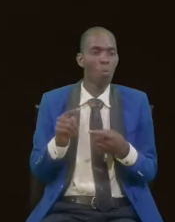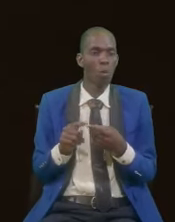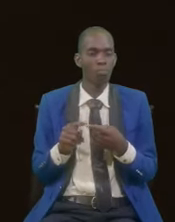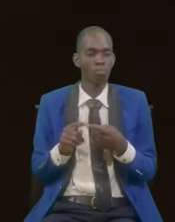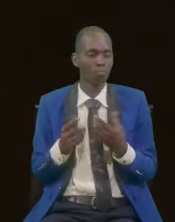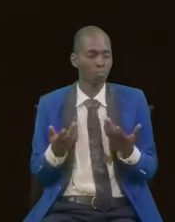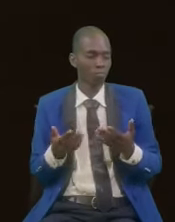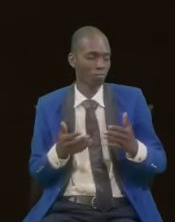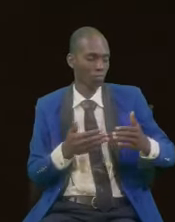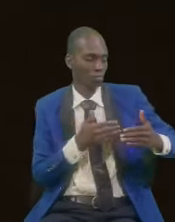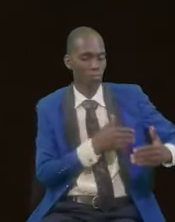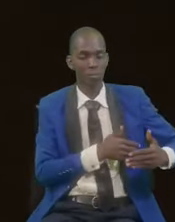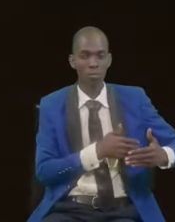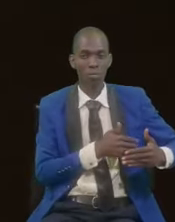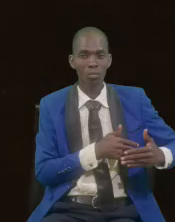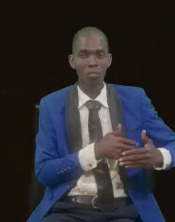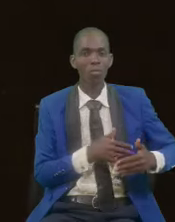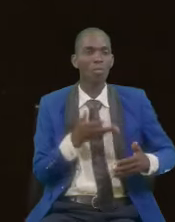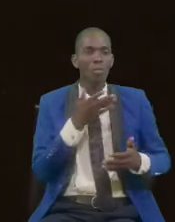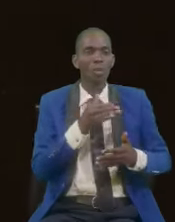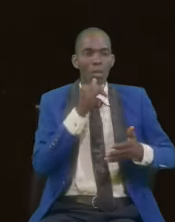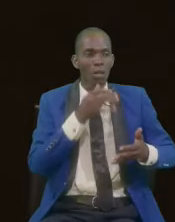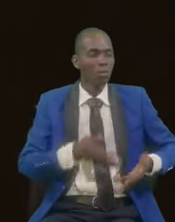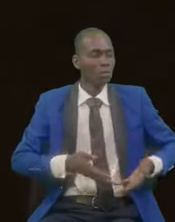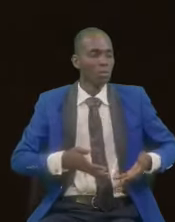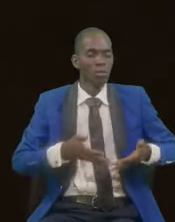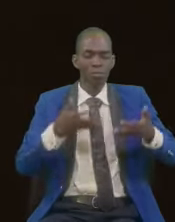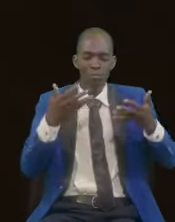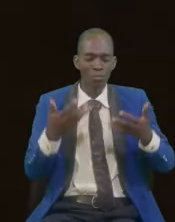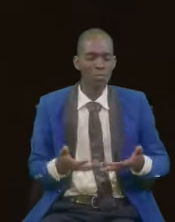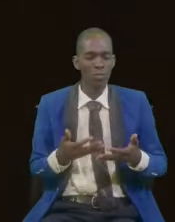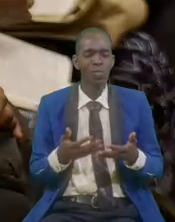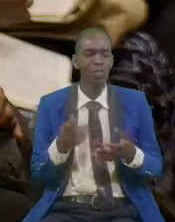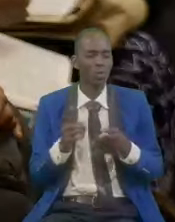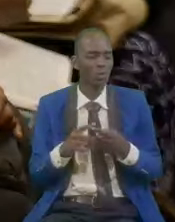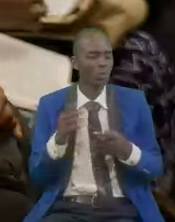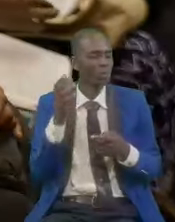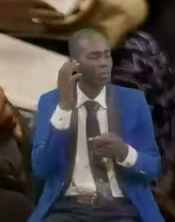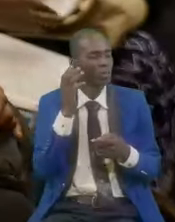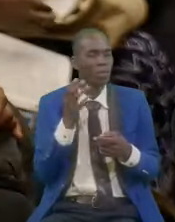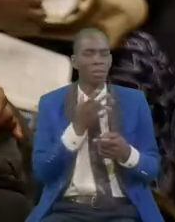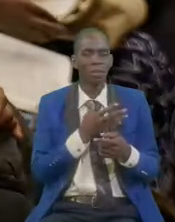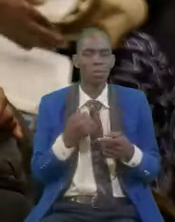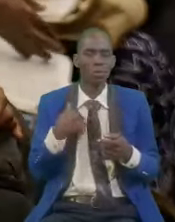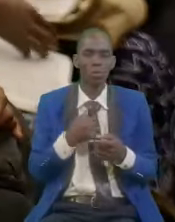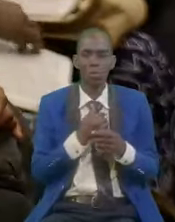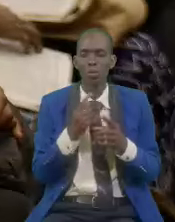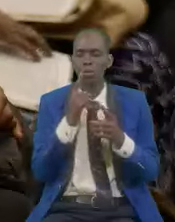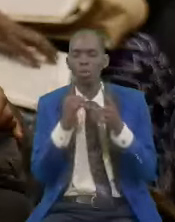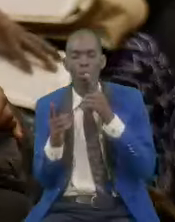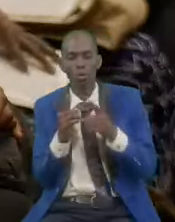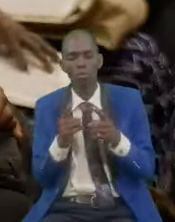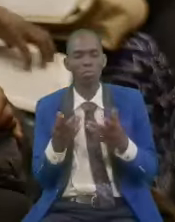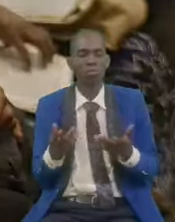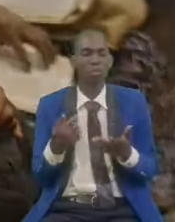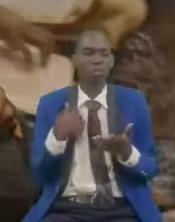side, they're slow to hear. We talk, we shout,